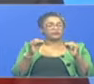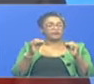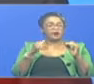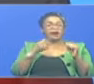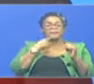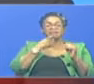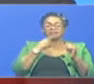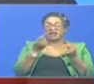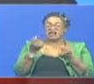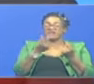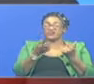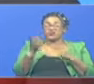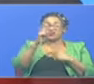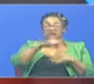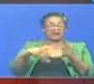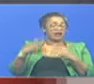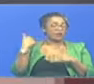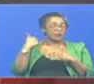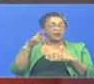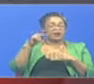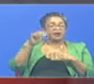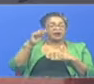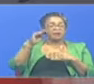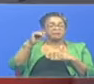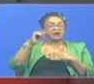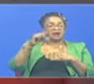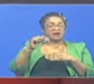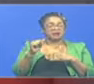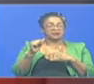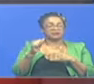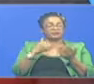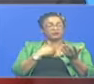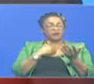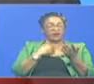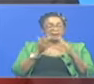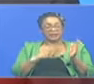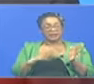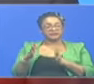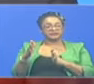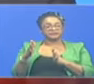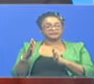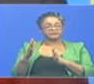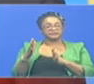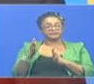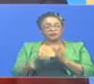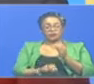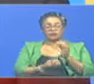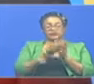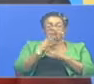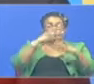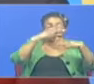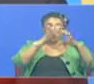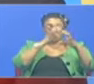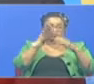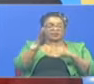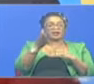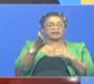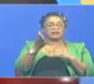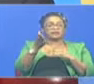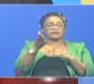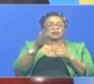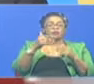ago that at Namanga, we are planning to set up a laboratory there. We have just